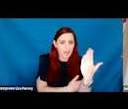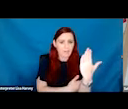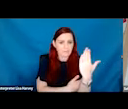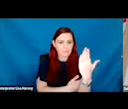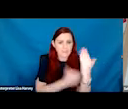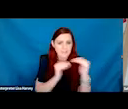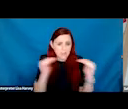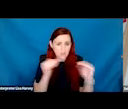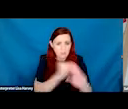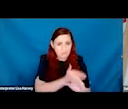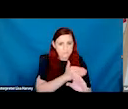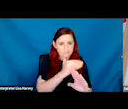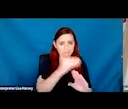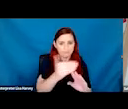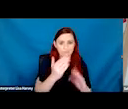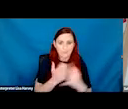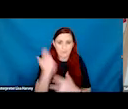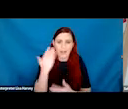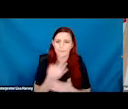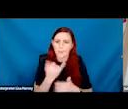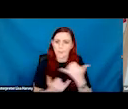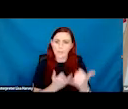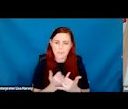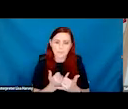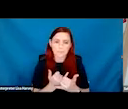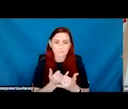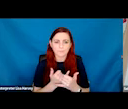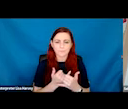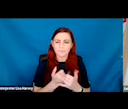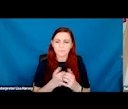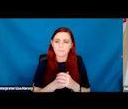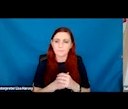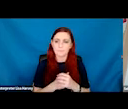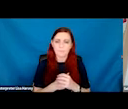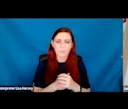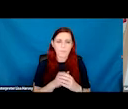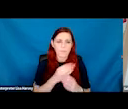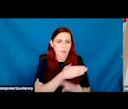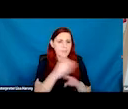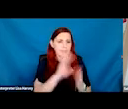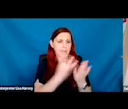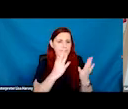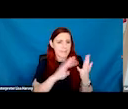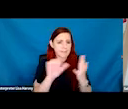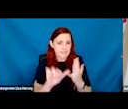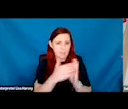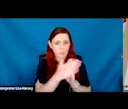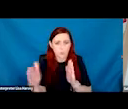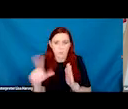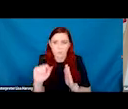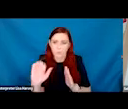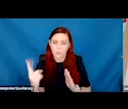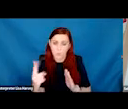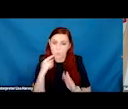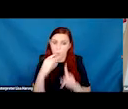of access and equality related legislation since 1996. We have come a long